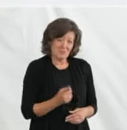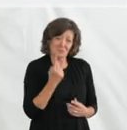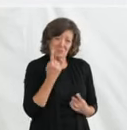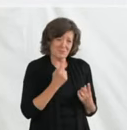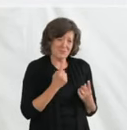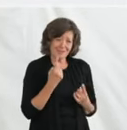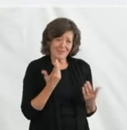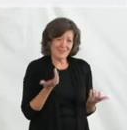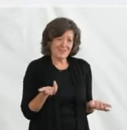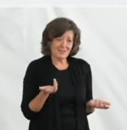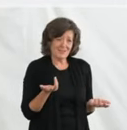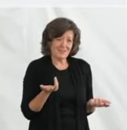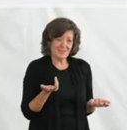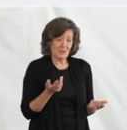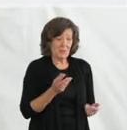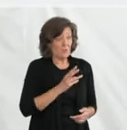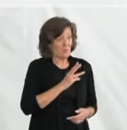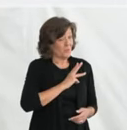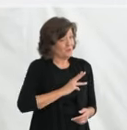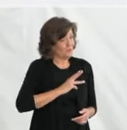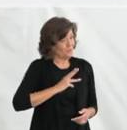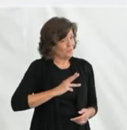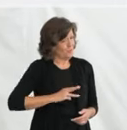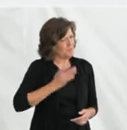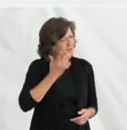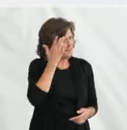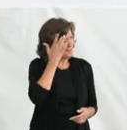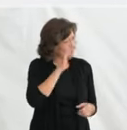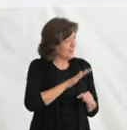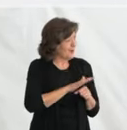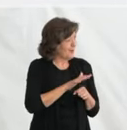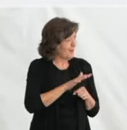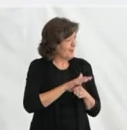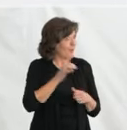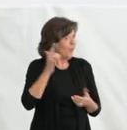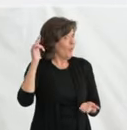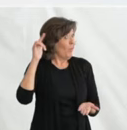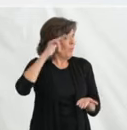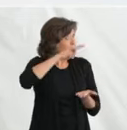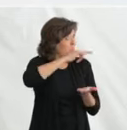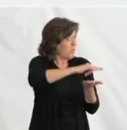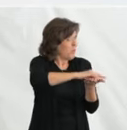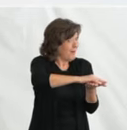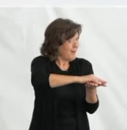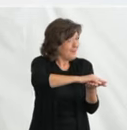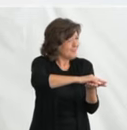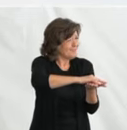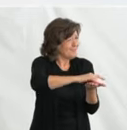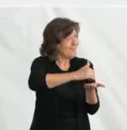Wonder Woman would be smart enough to park her jet on the roof?